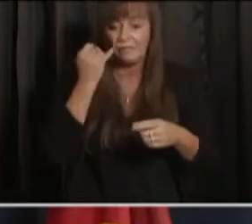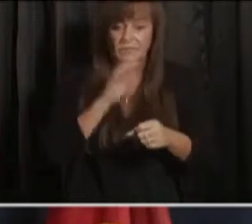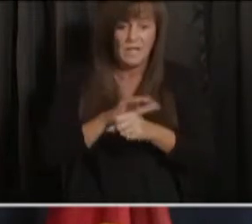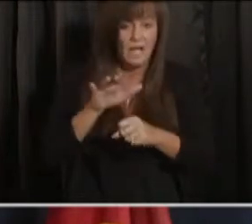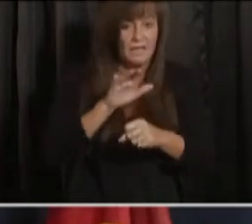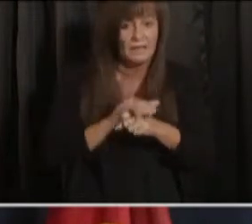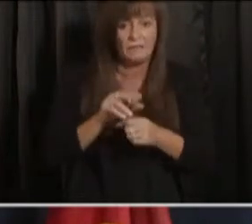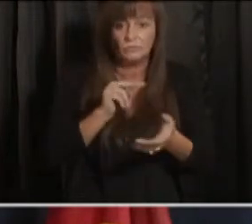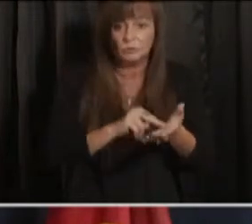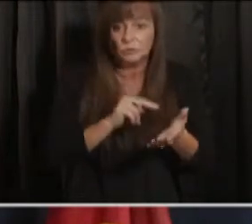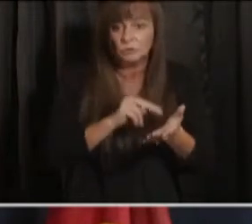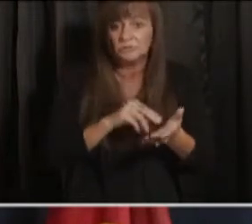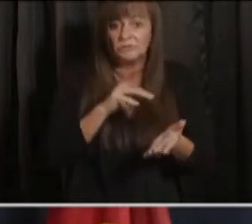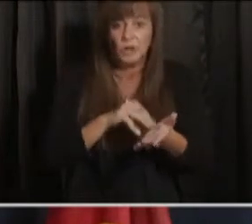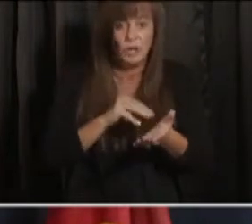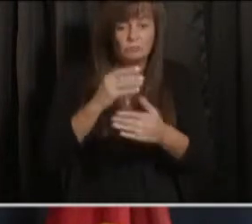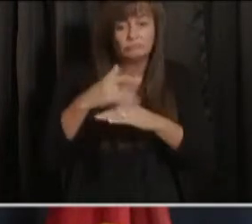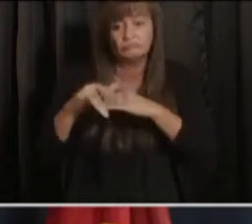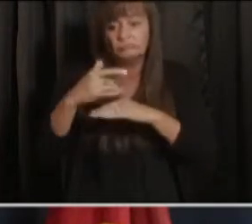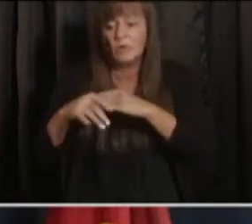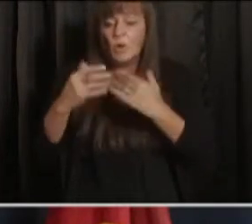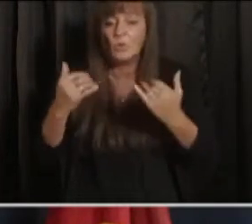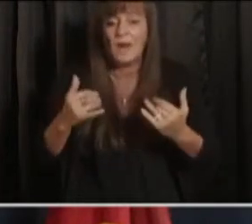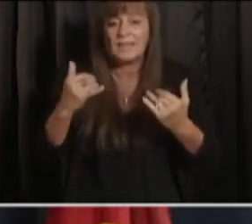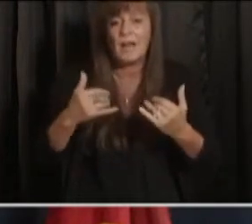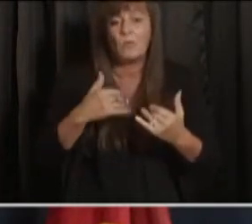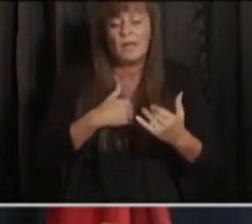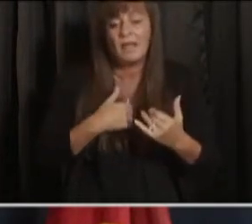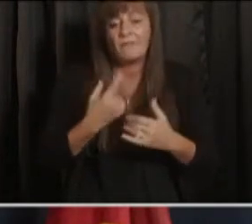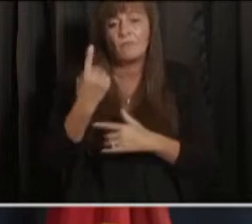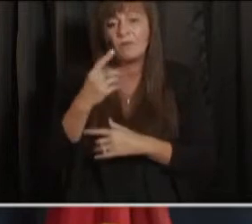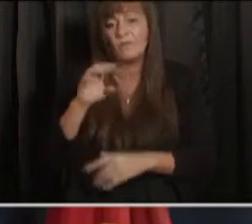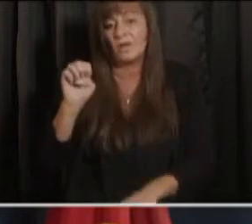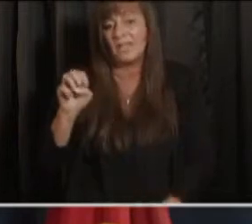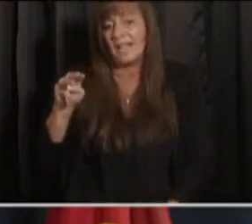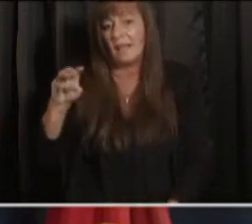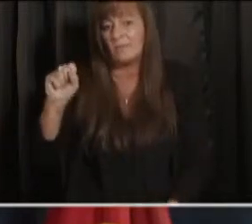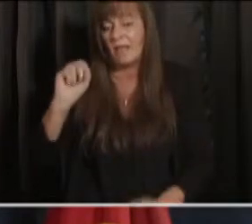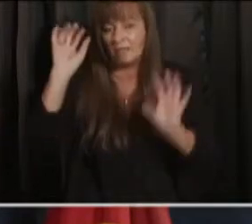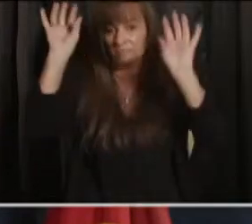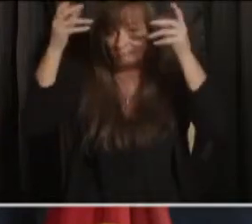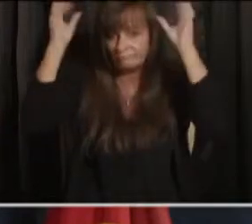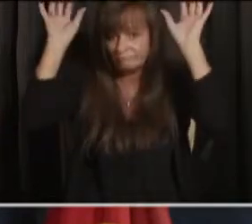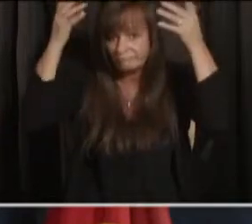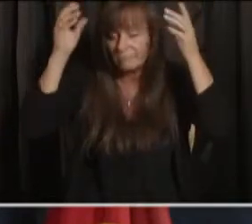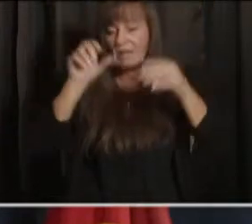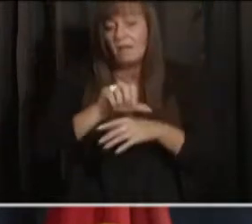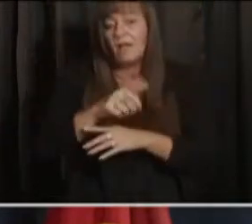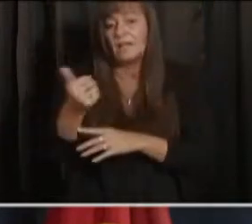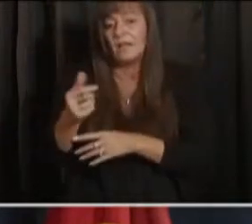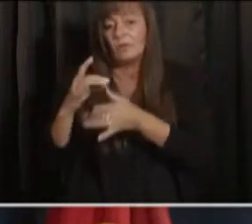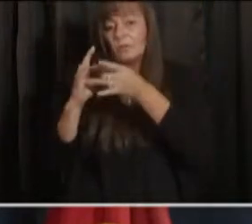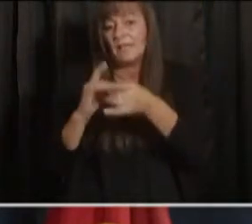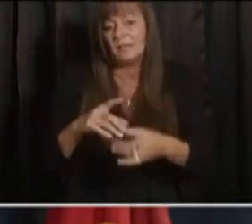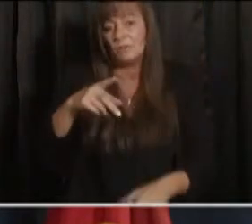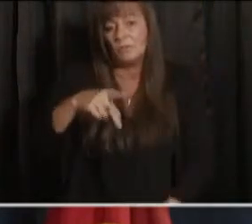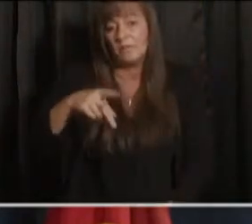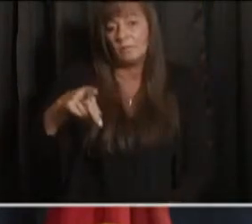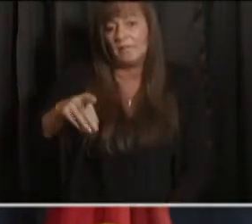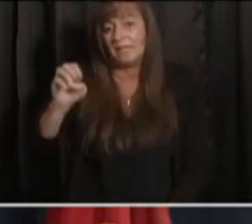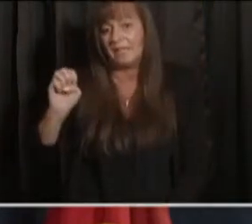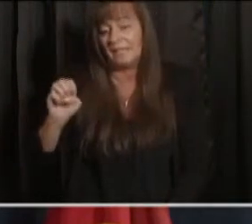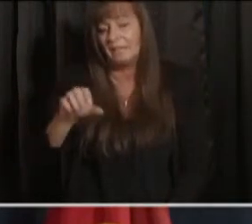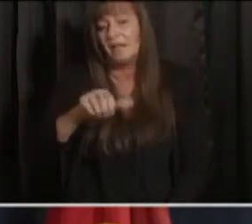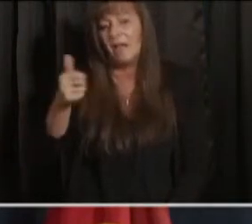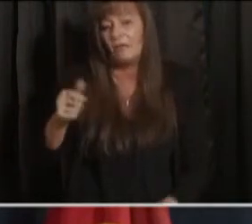of time. There's one on EMS transport, another on PPE, another on behavioral health, and another